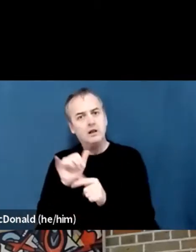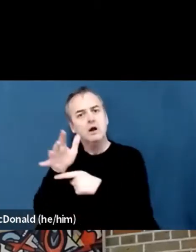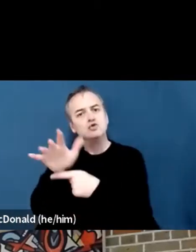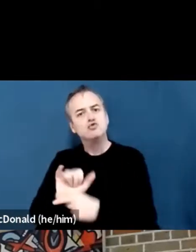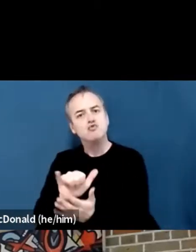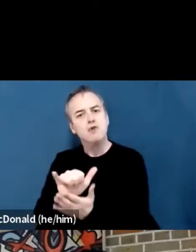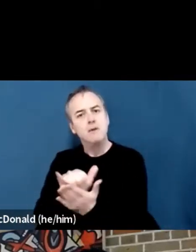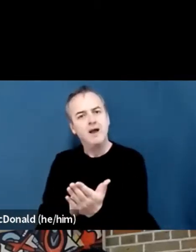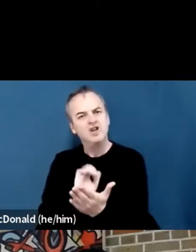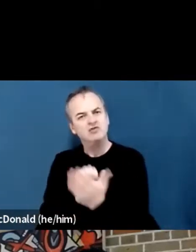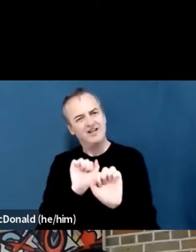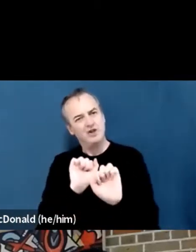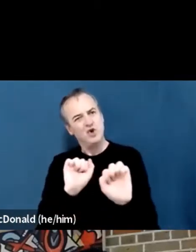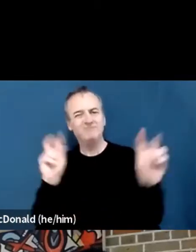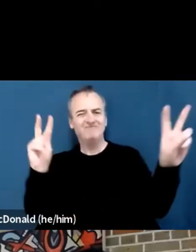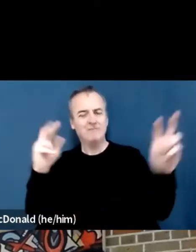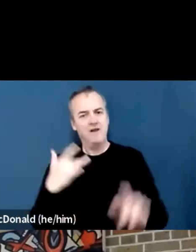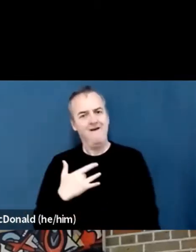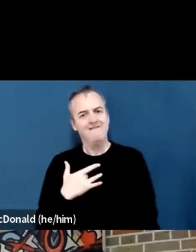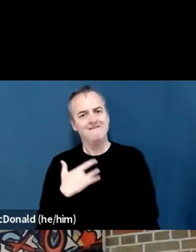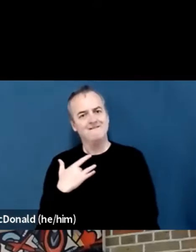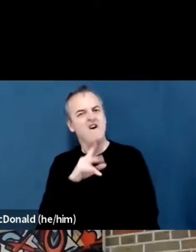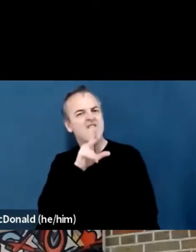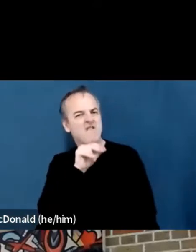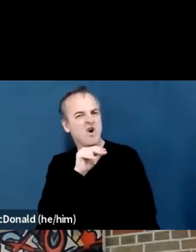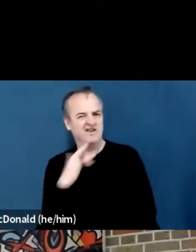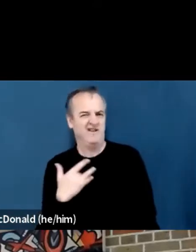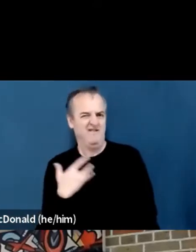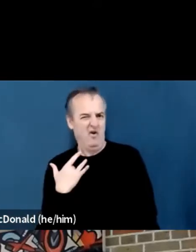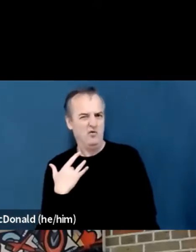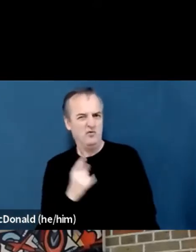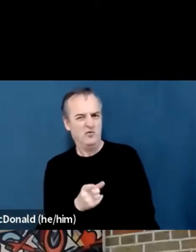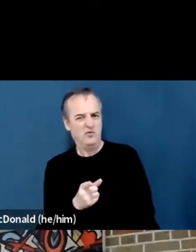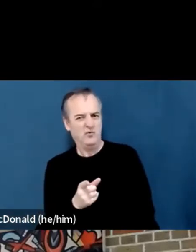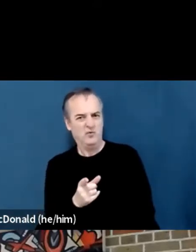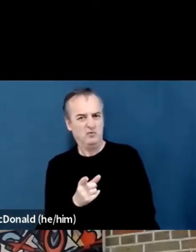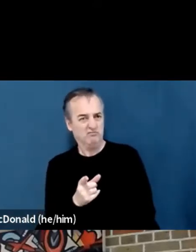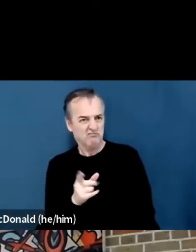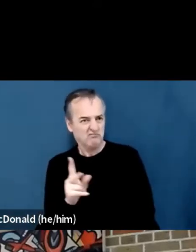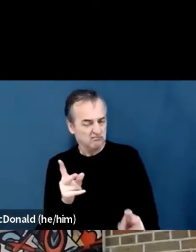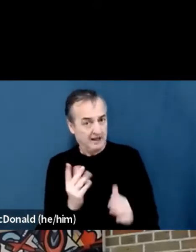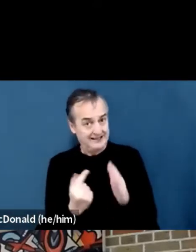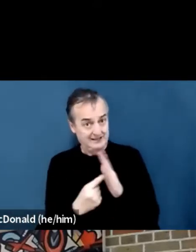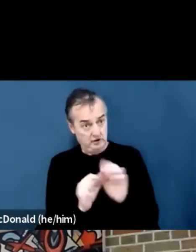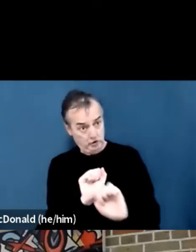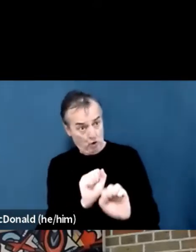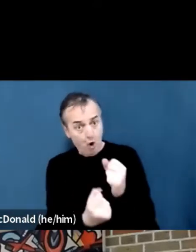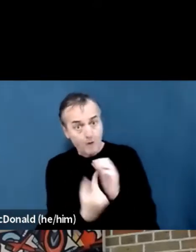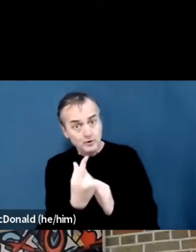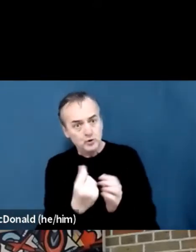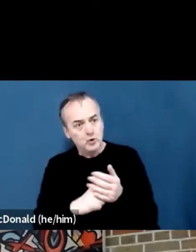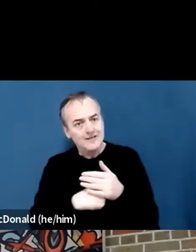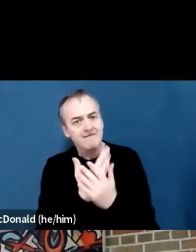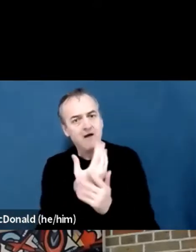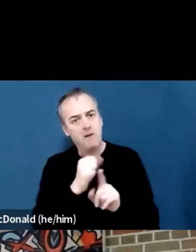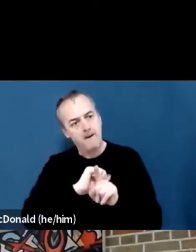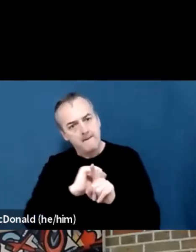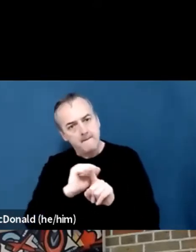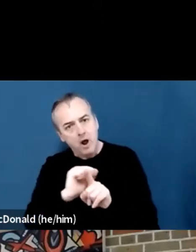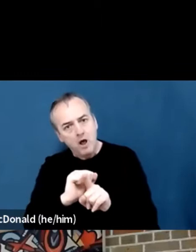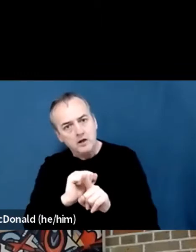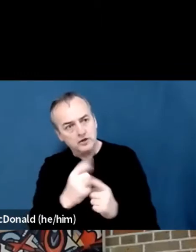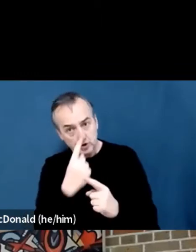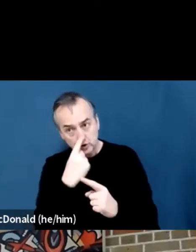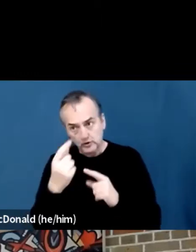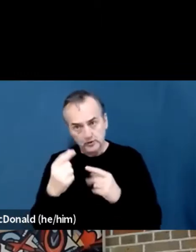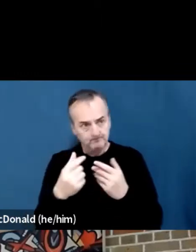the voice of the writer. You know, this is an opportunity to develop something and to collaborate and to go on